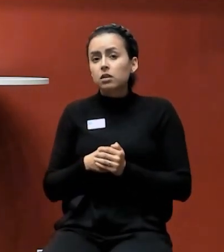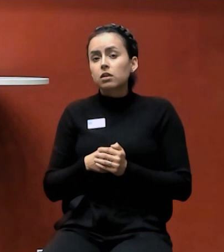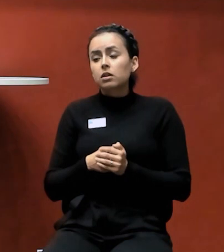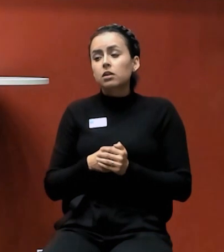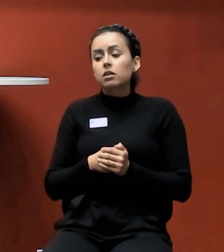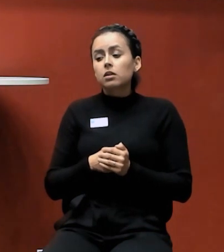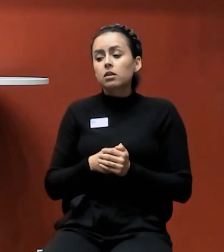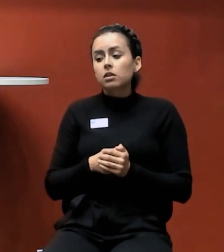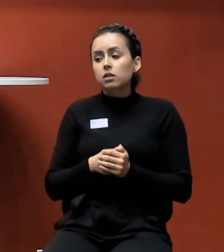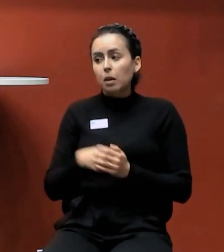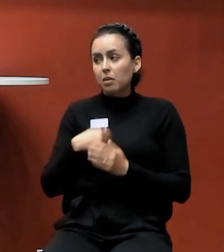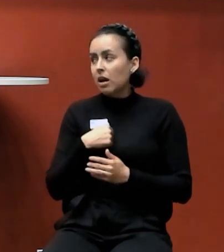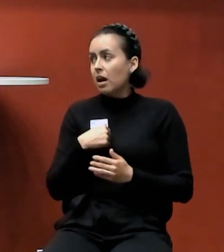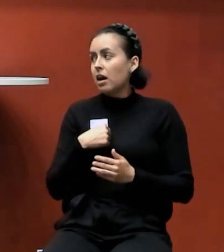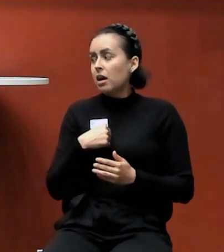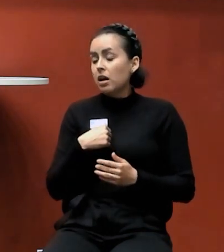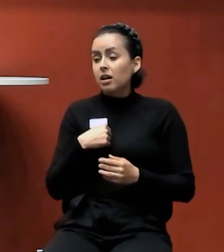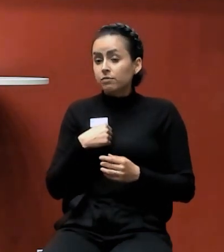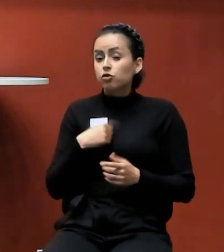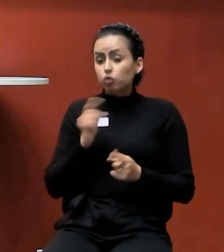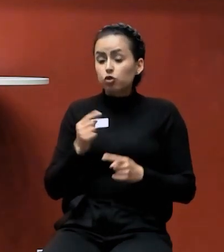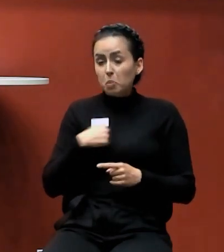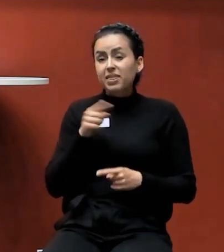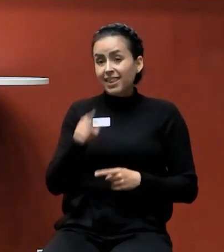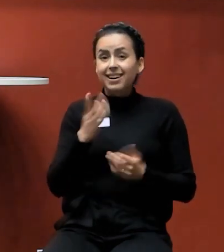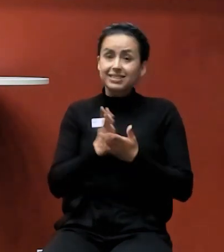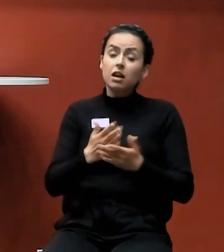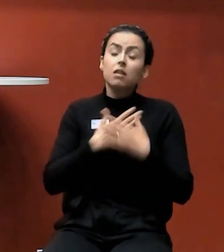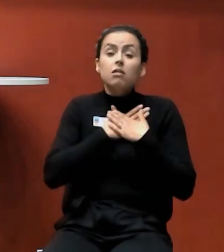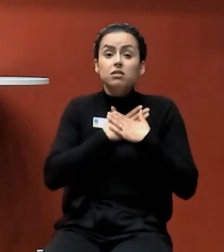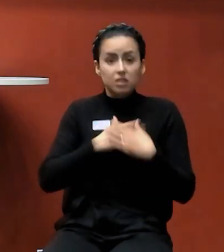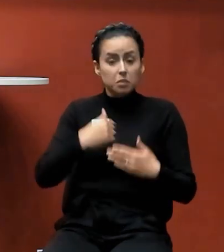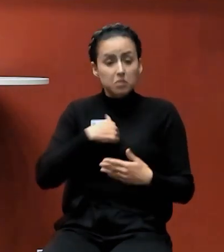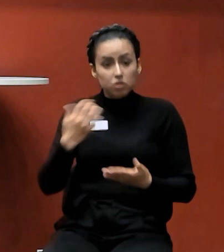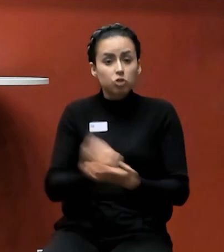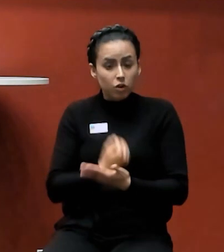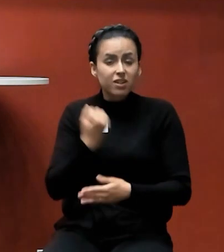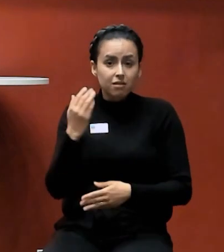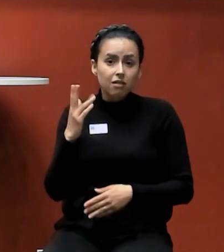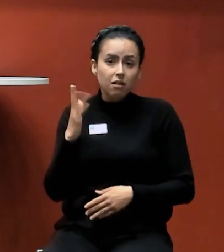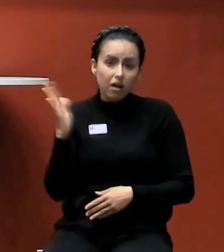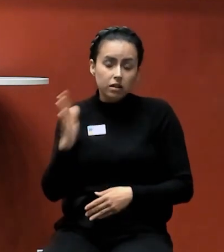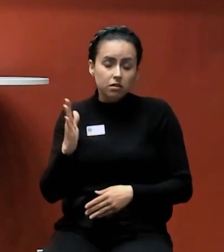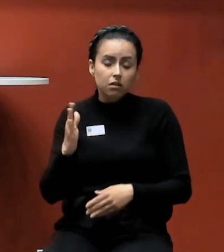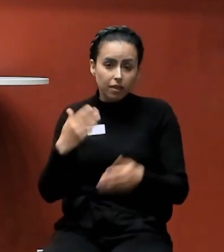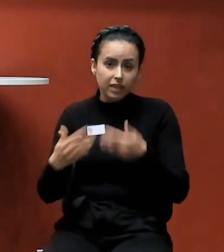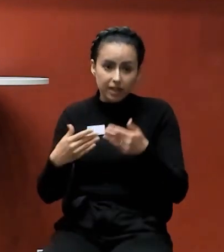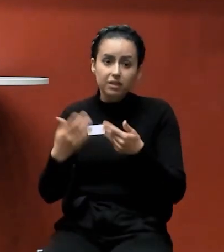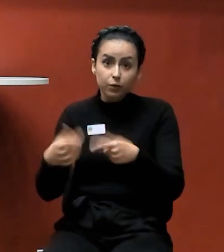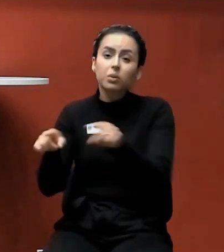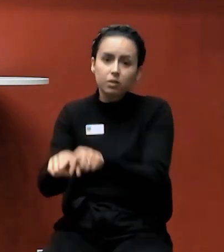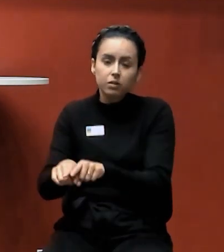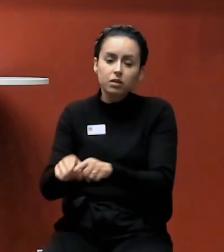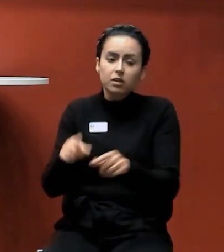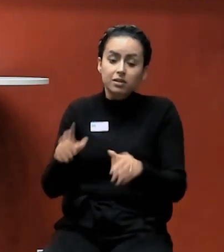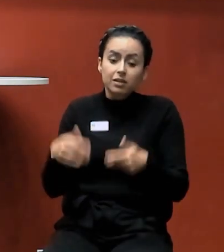I love this stuff, and if I really love it, I'll just find time to do it. So I make something. And once I've